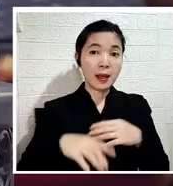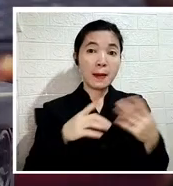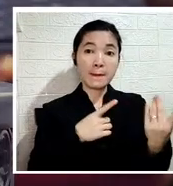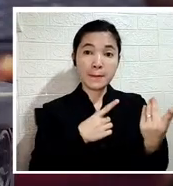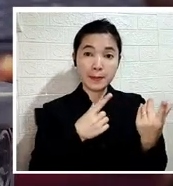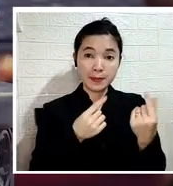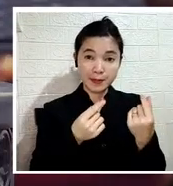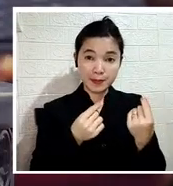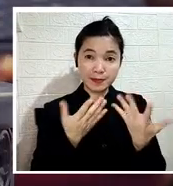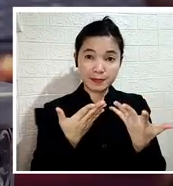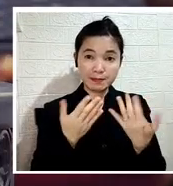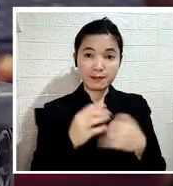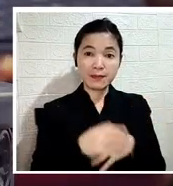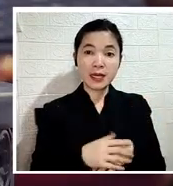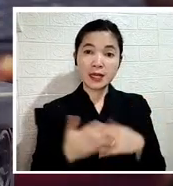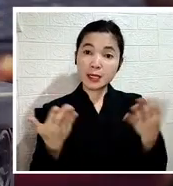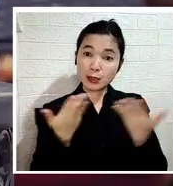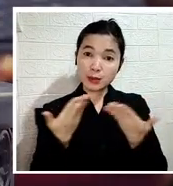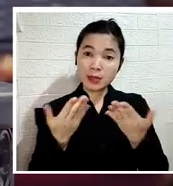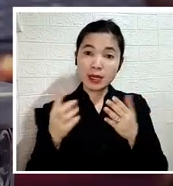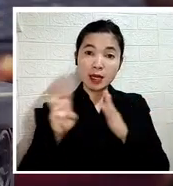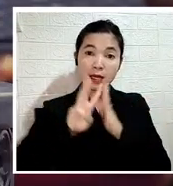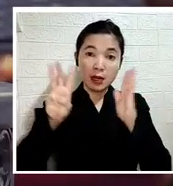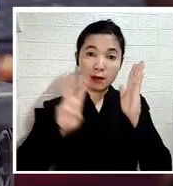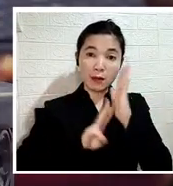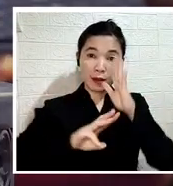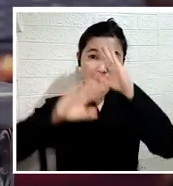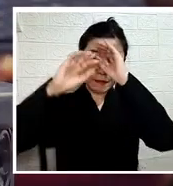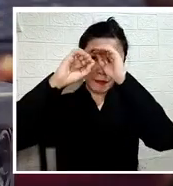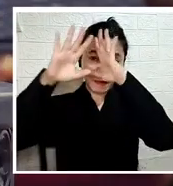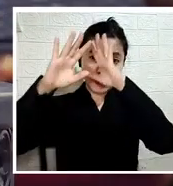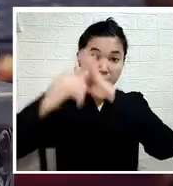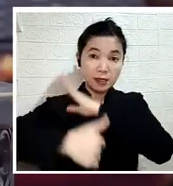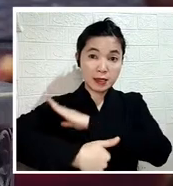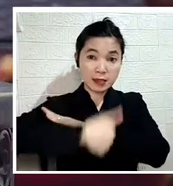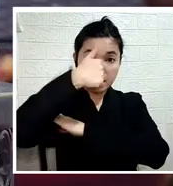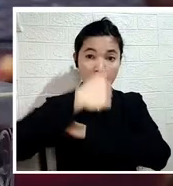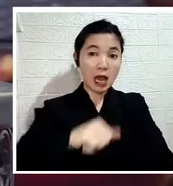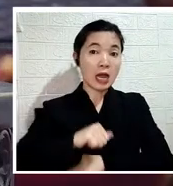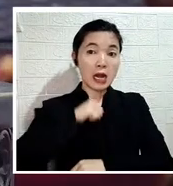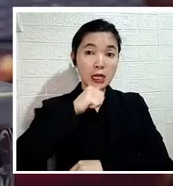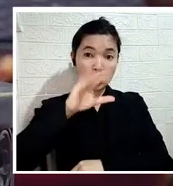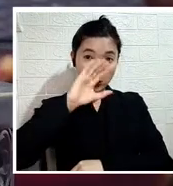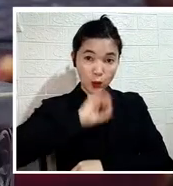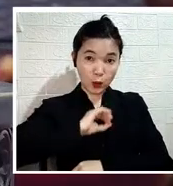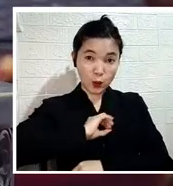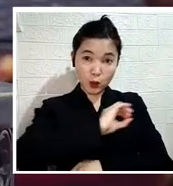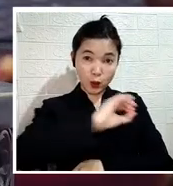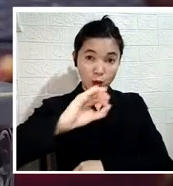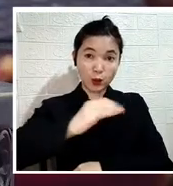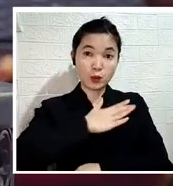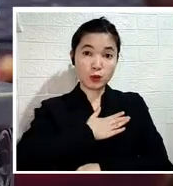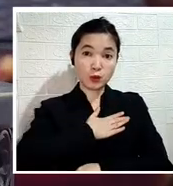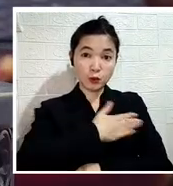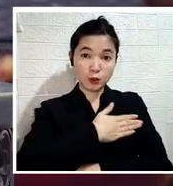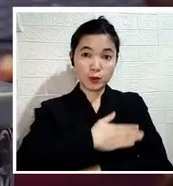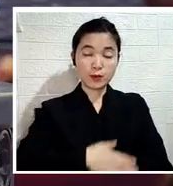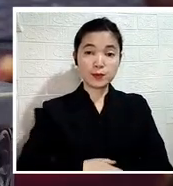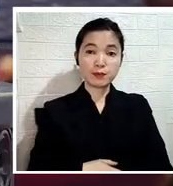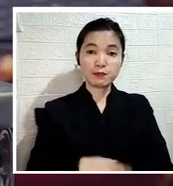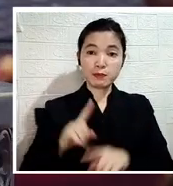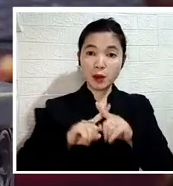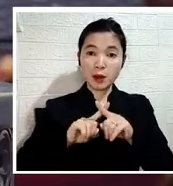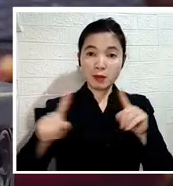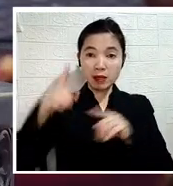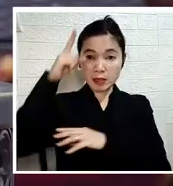the will of the Father should prevail and not our own will. No? Ang kaubuton sa Dios may matuman